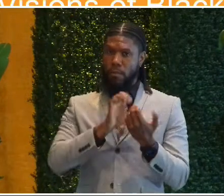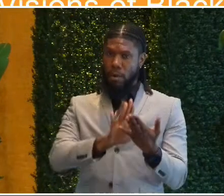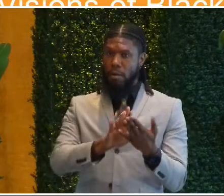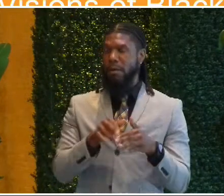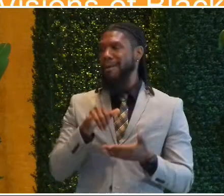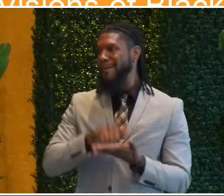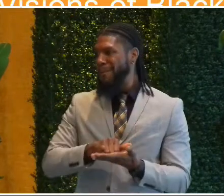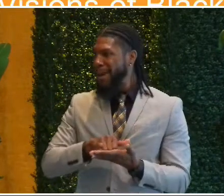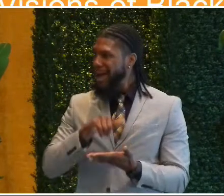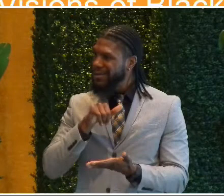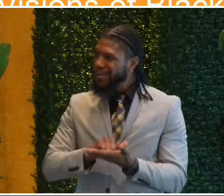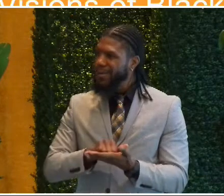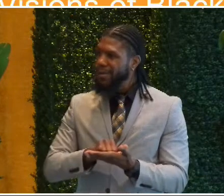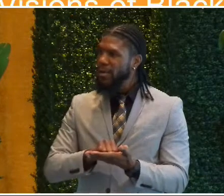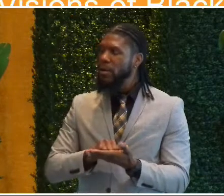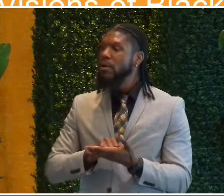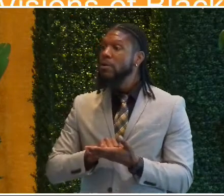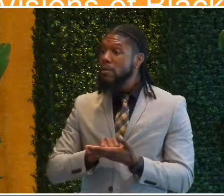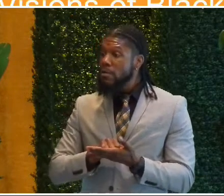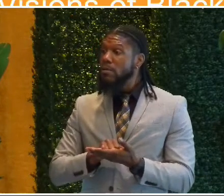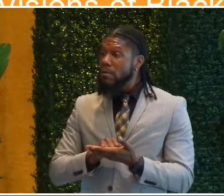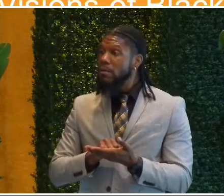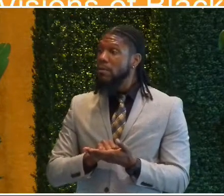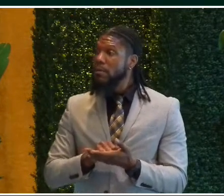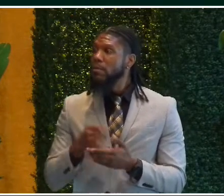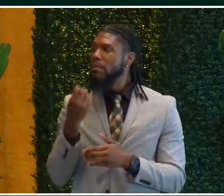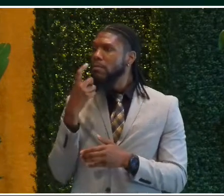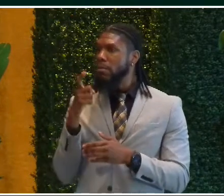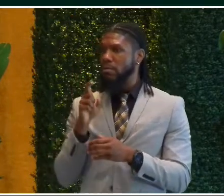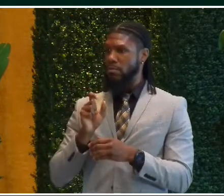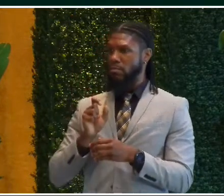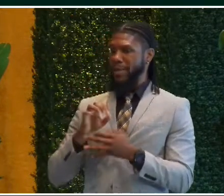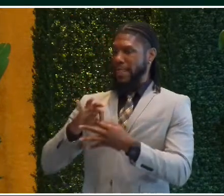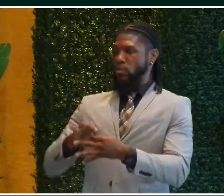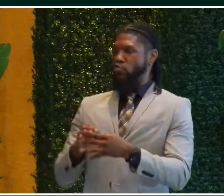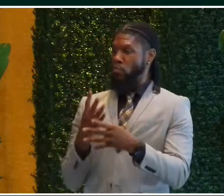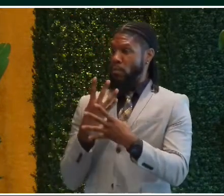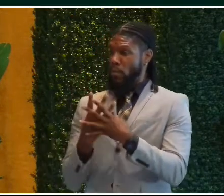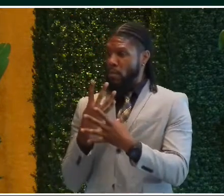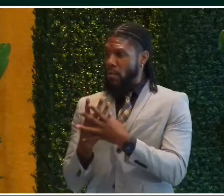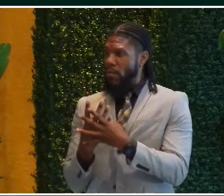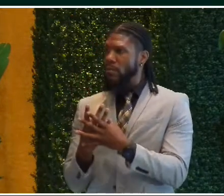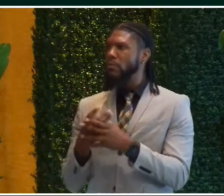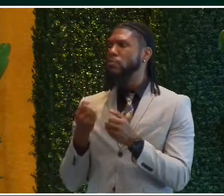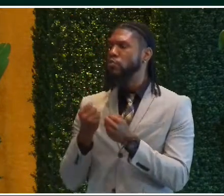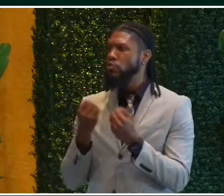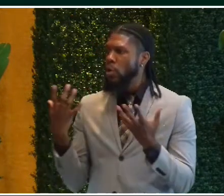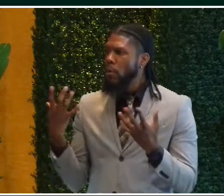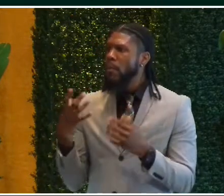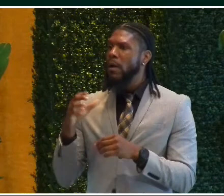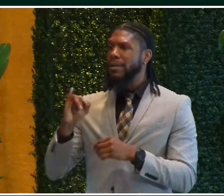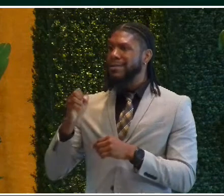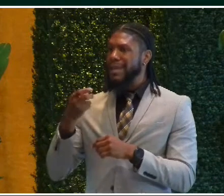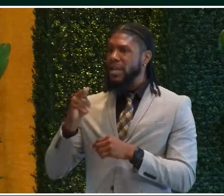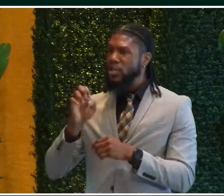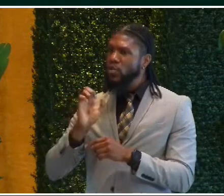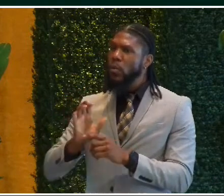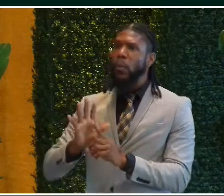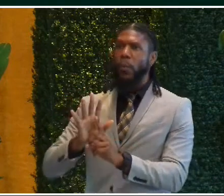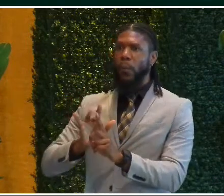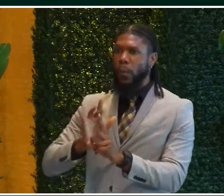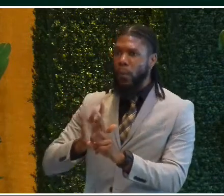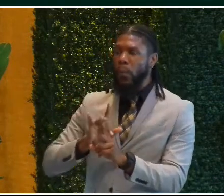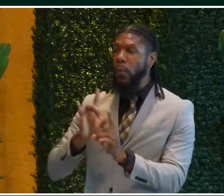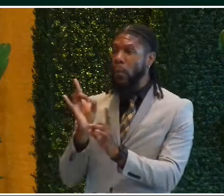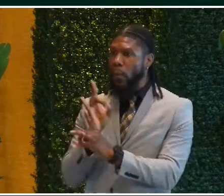Impossible. You're anti-rape and pro-prison. Where does so much sexual violence take place? How is that